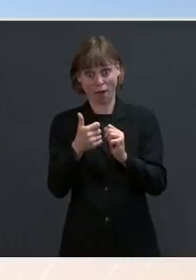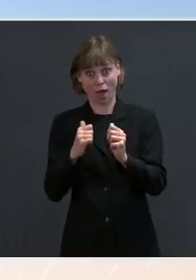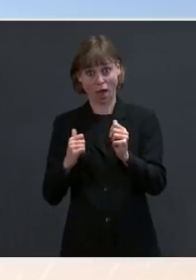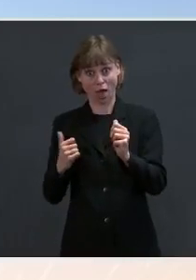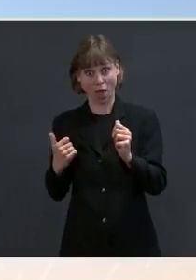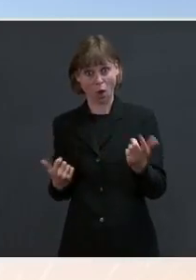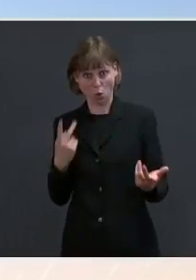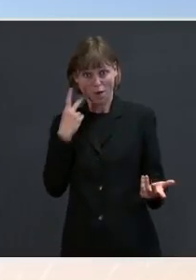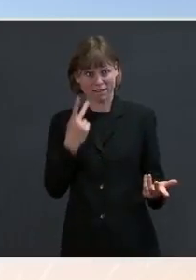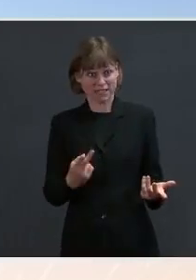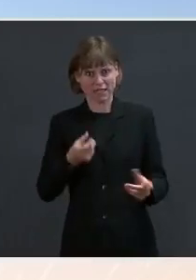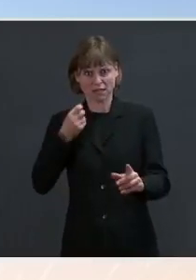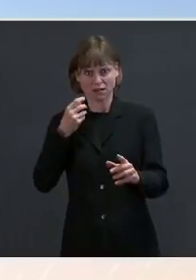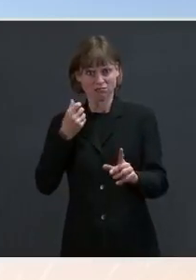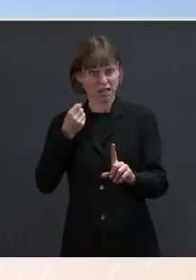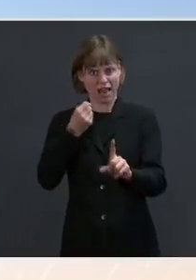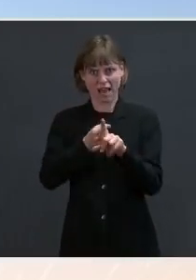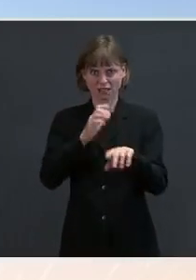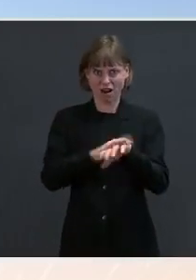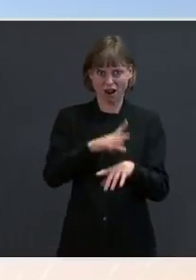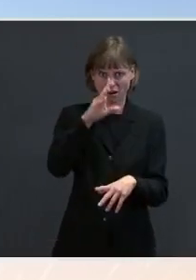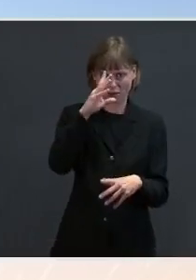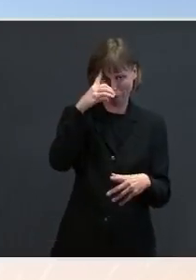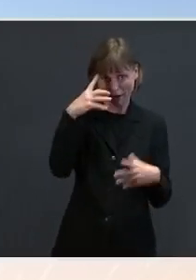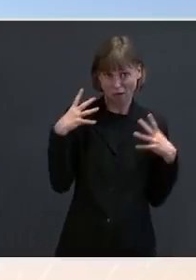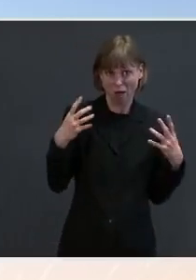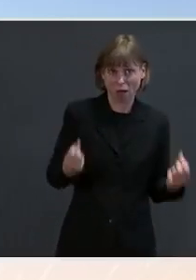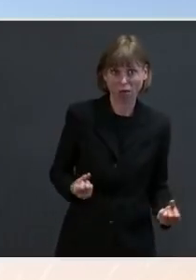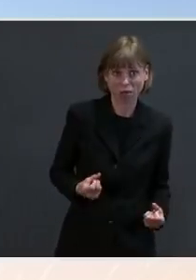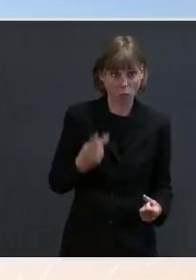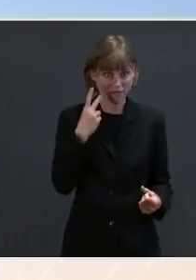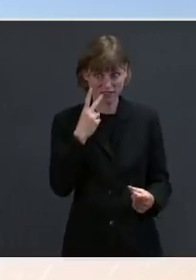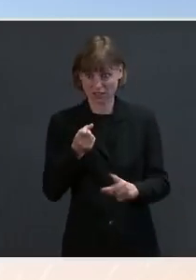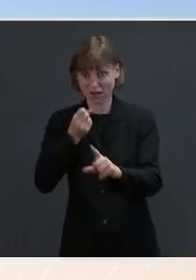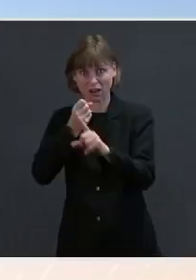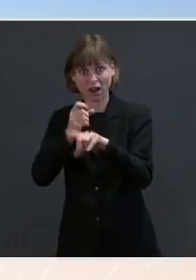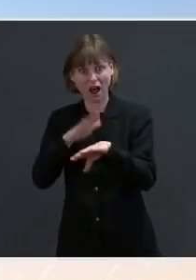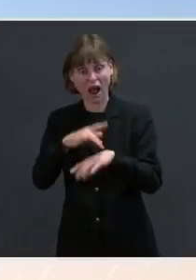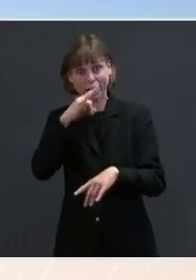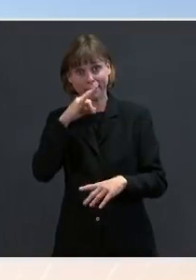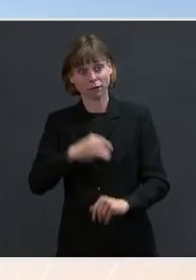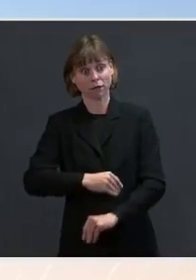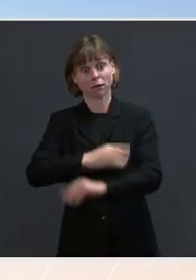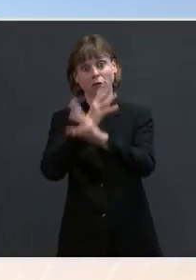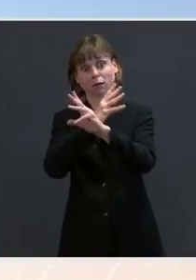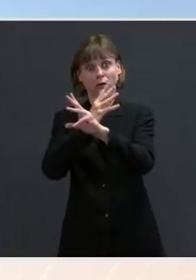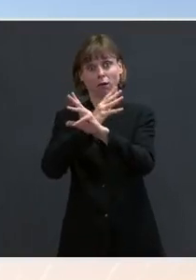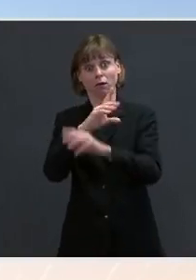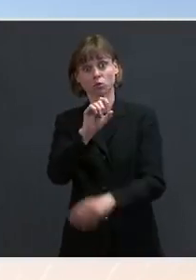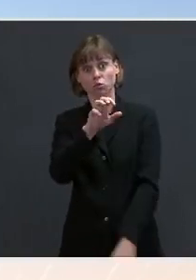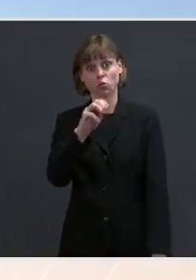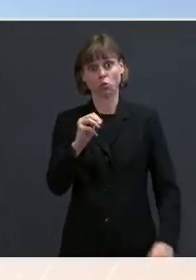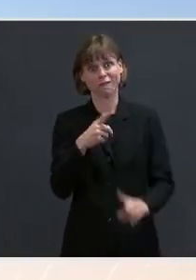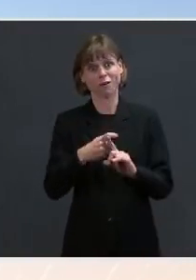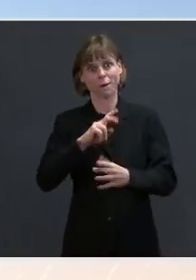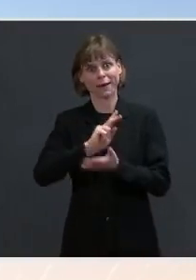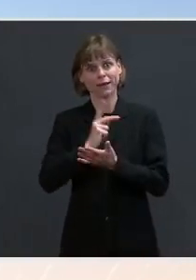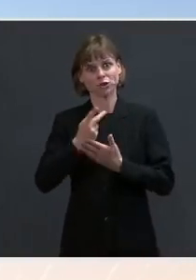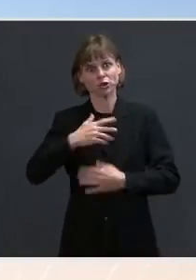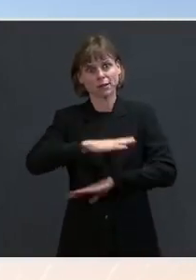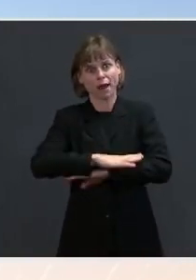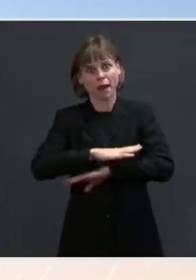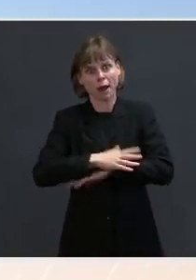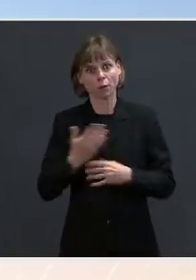on mental health. We've seen the impact on kids being doing Zoom from their kitchen tables and kitchen